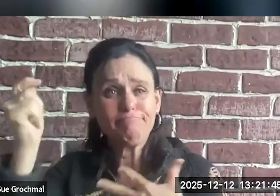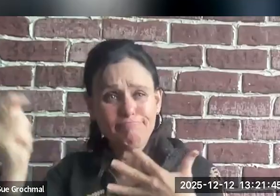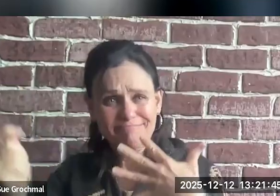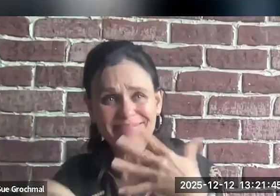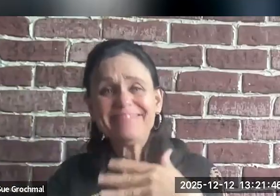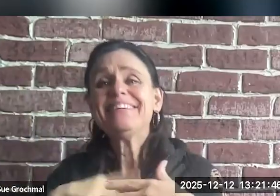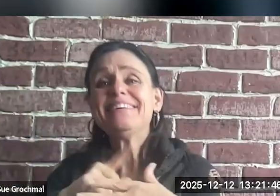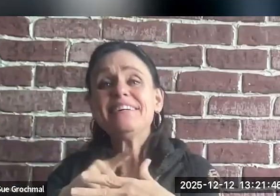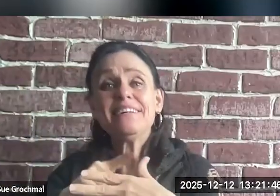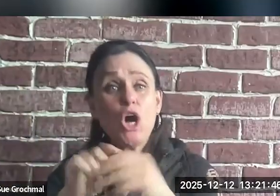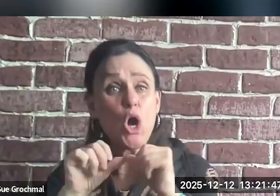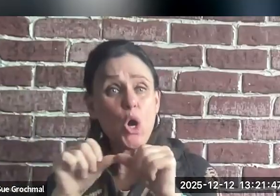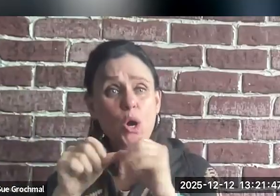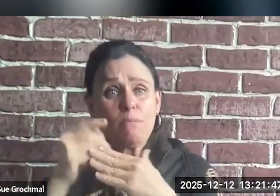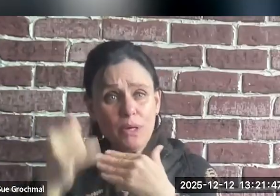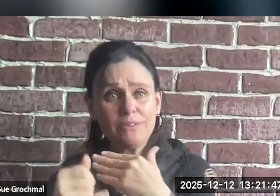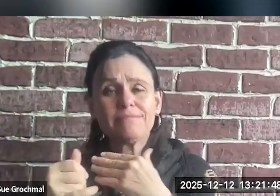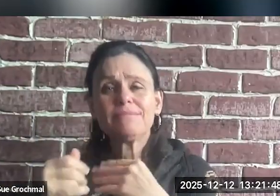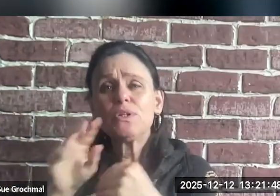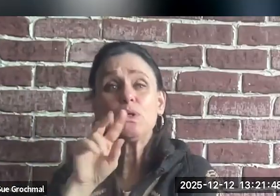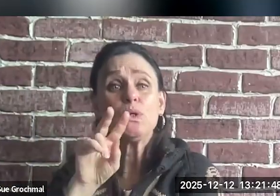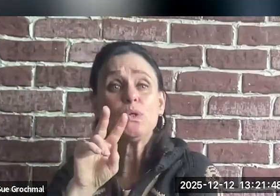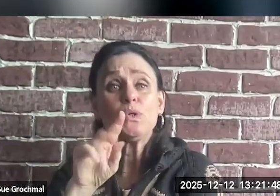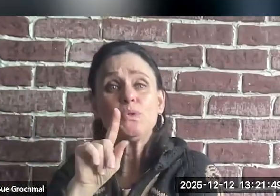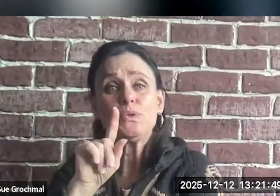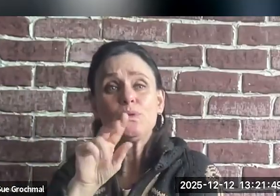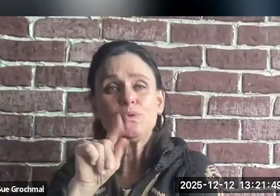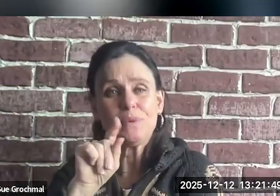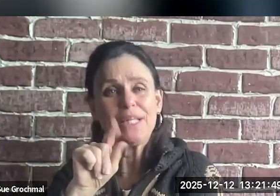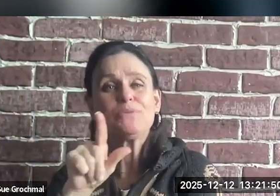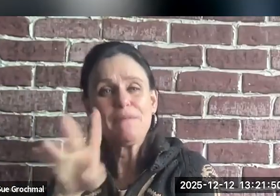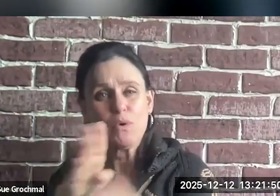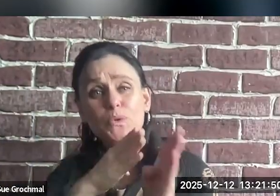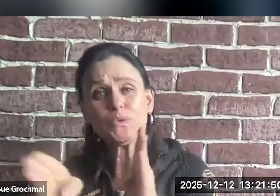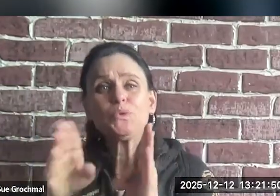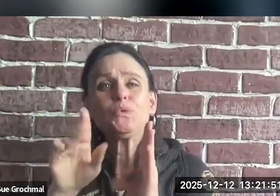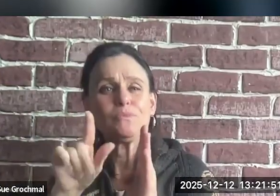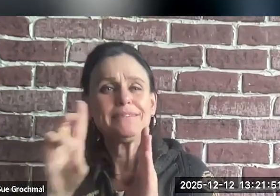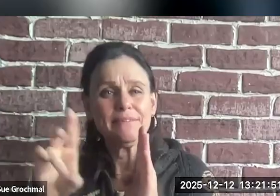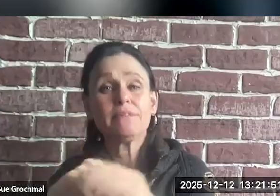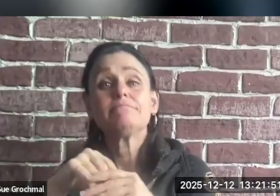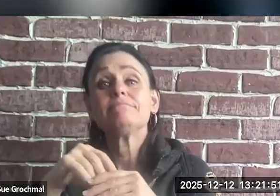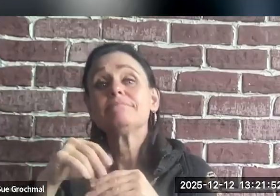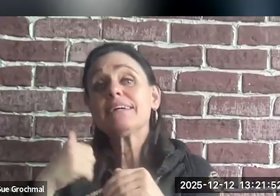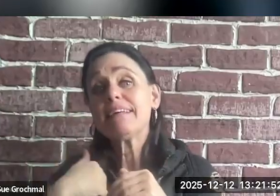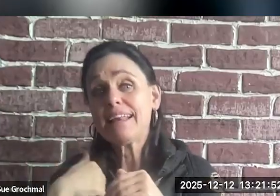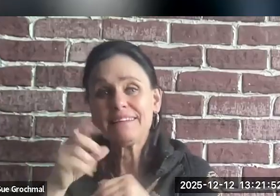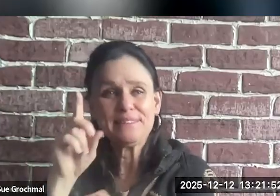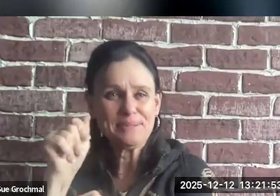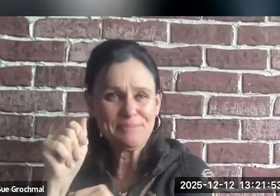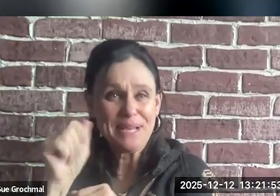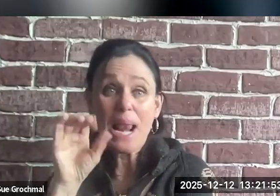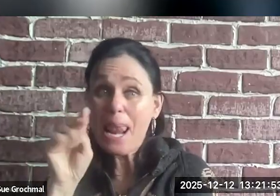ongoing project which runs from 2024 to 2027, and it's called the Canadian Disability Climate Network